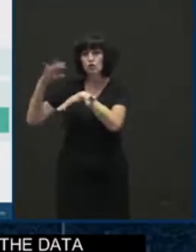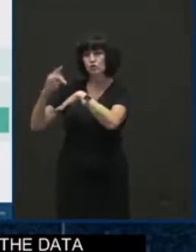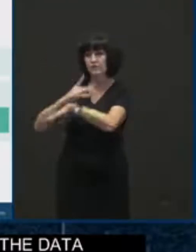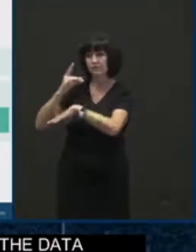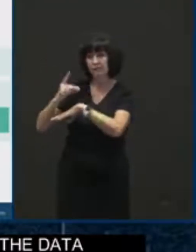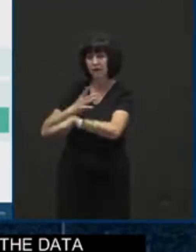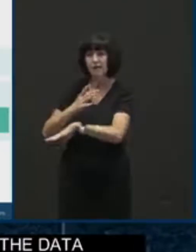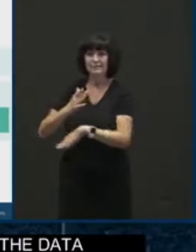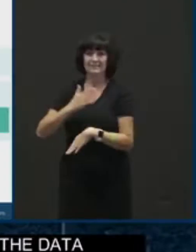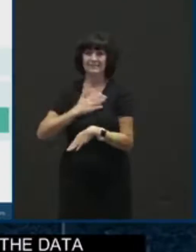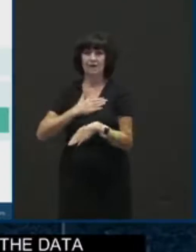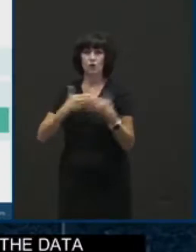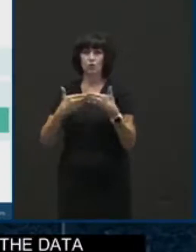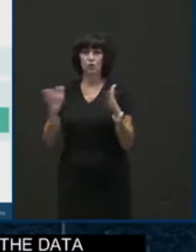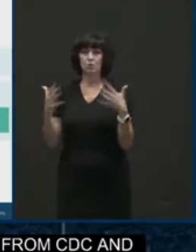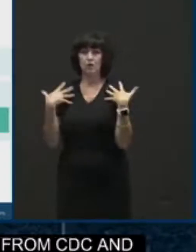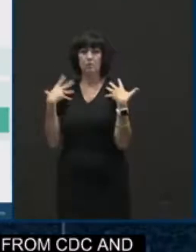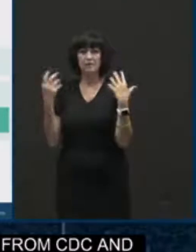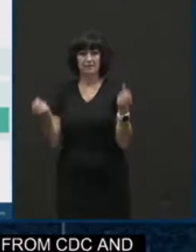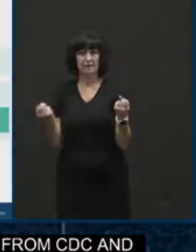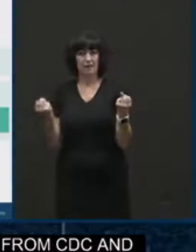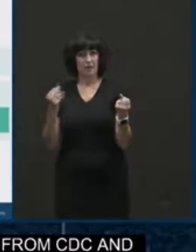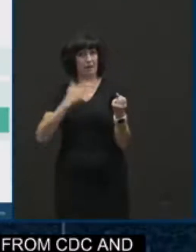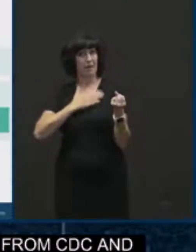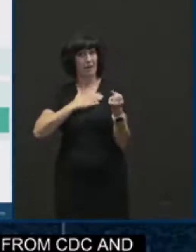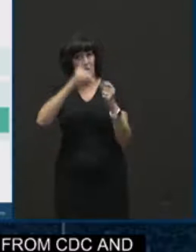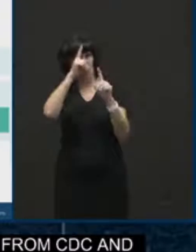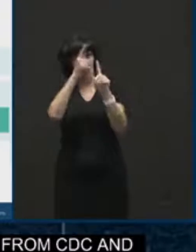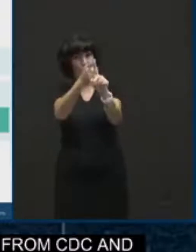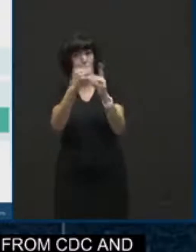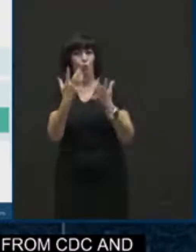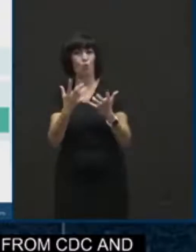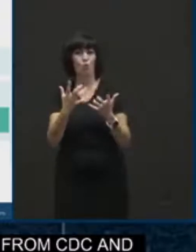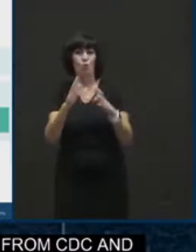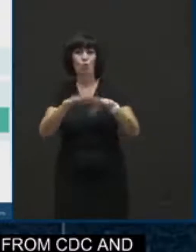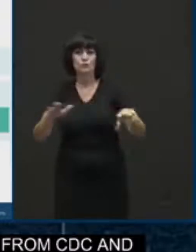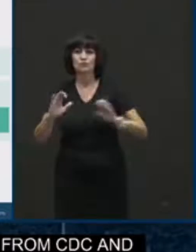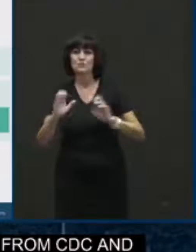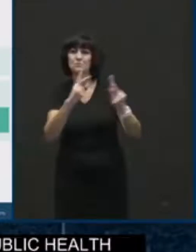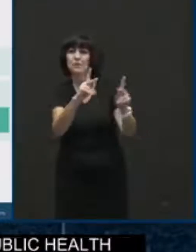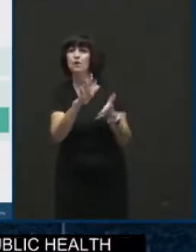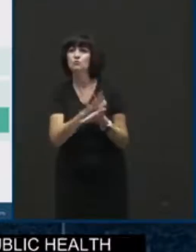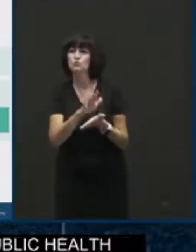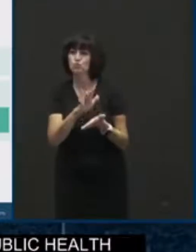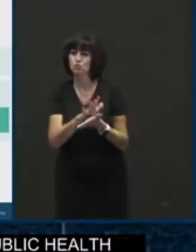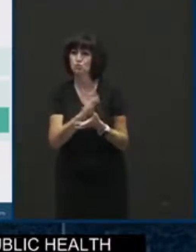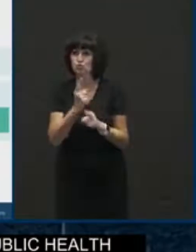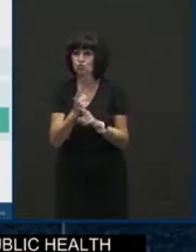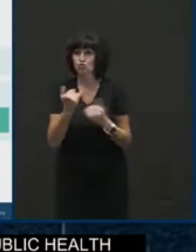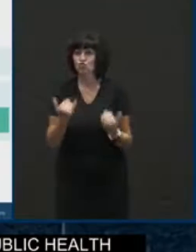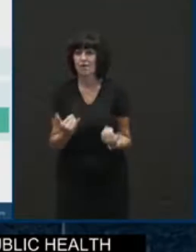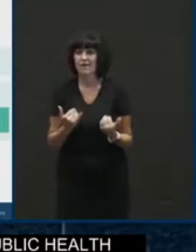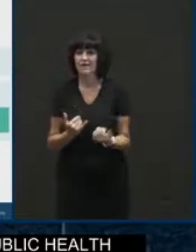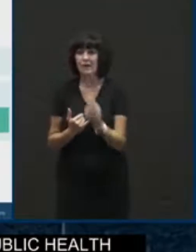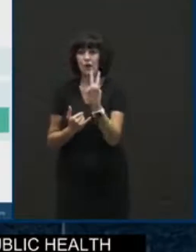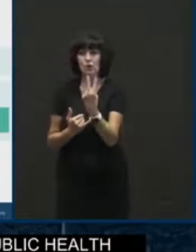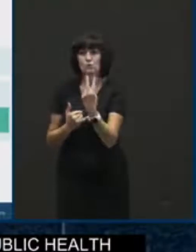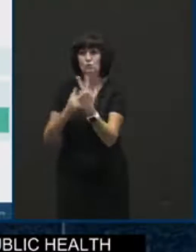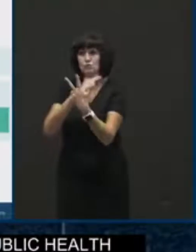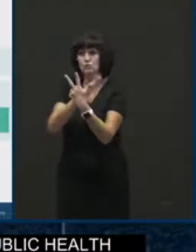Health about bringing students back to school. We're currently in the yellow category, pretty firmly there,